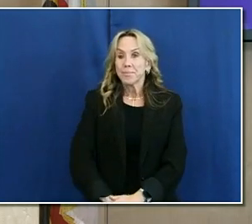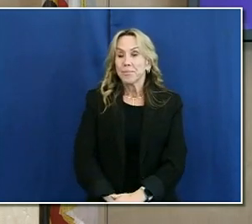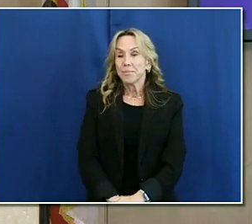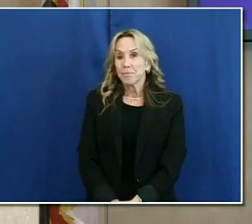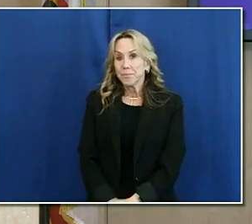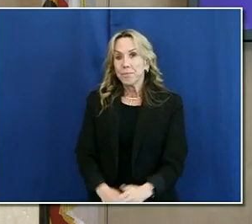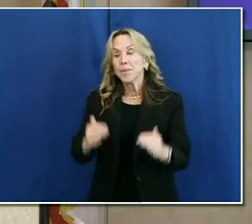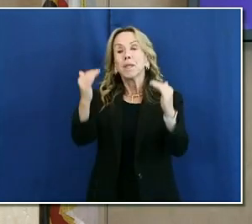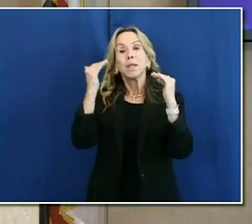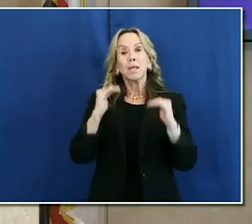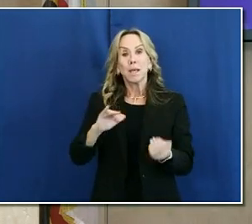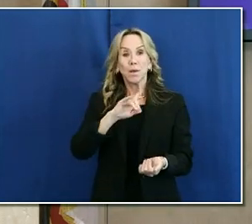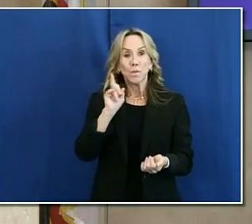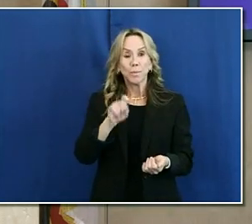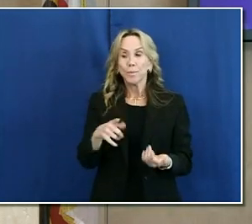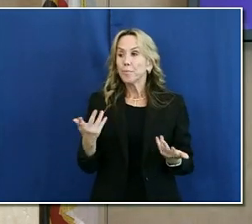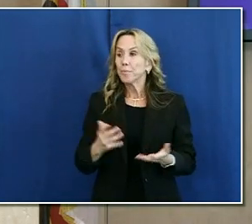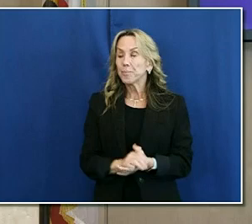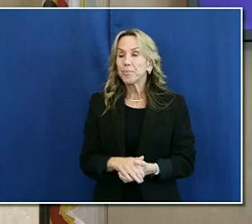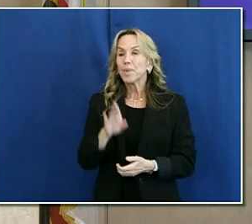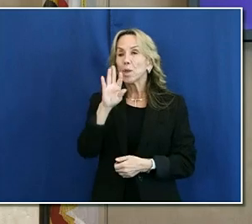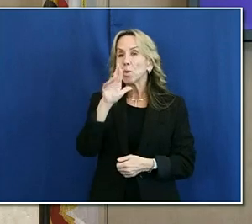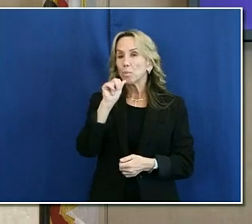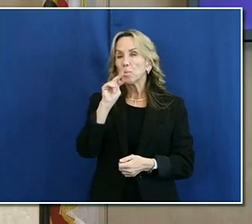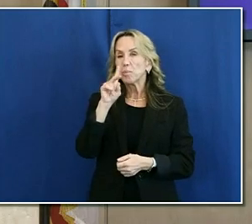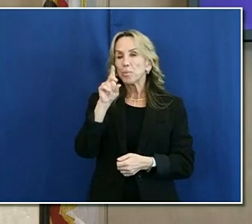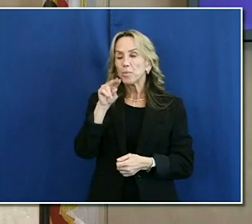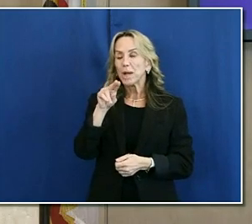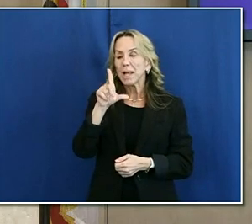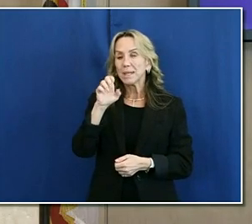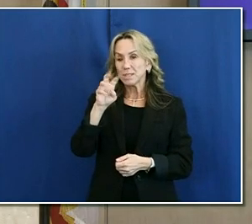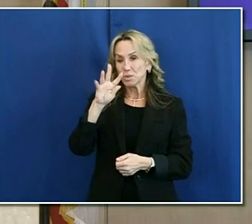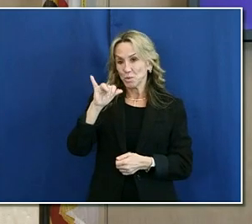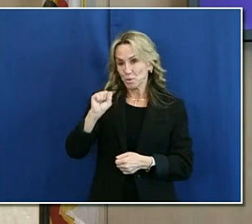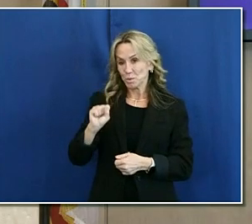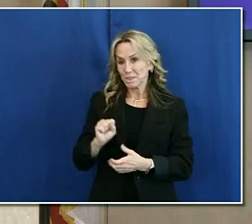Thank you. We'll go to our next question. Brandon Lewis, CBS 8.